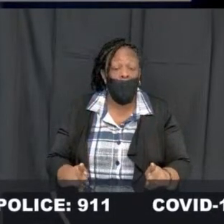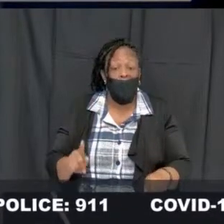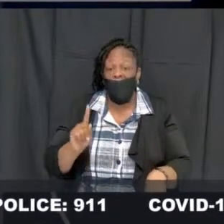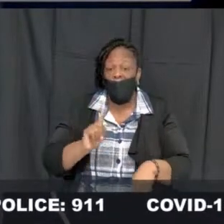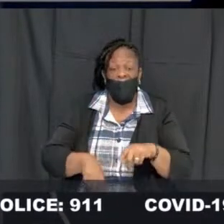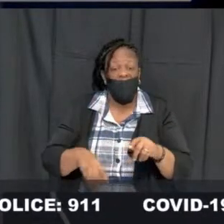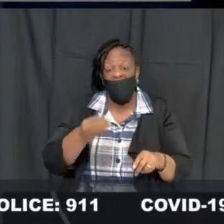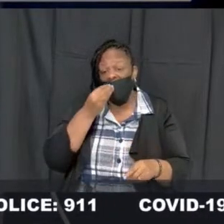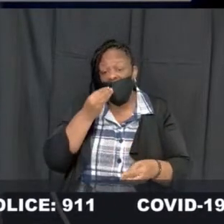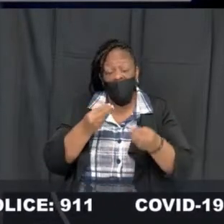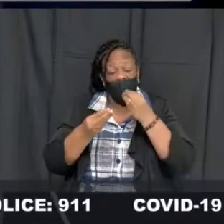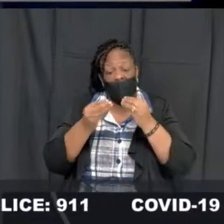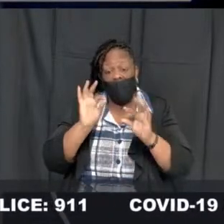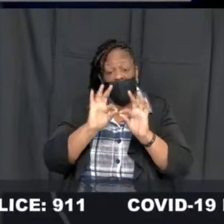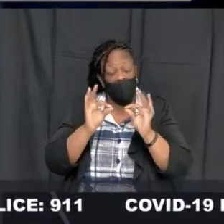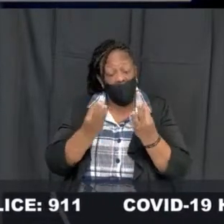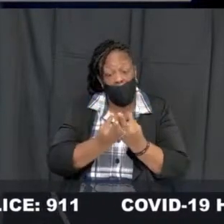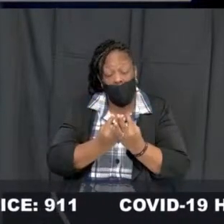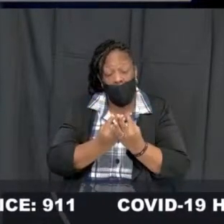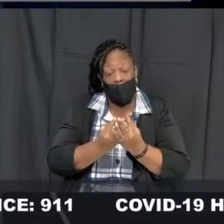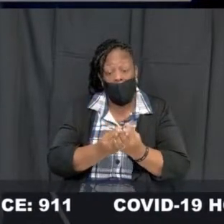families. Many of you in the